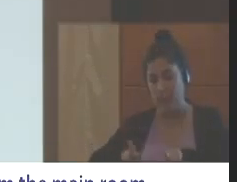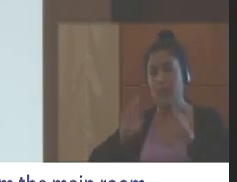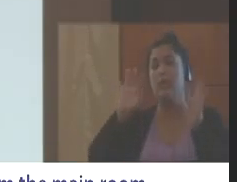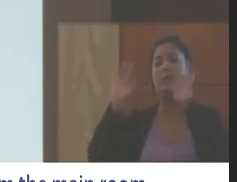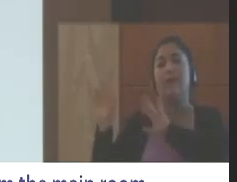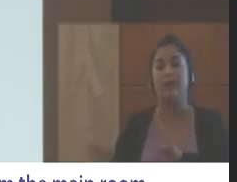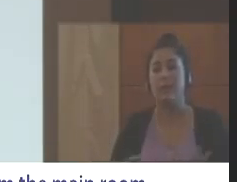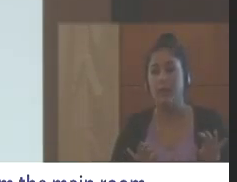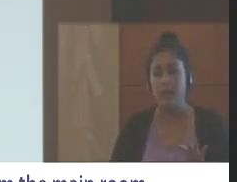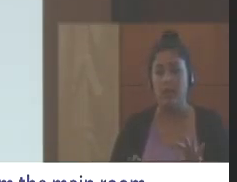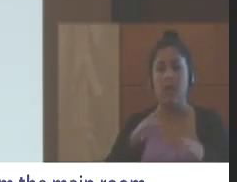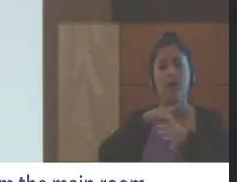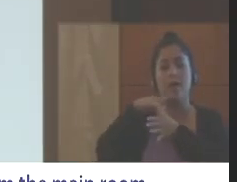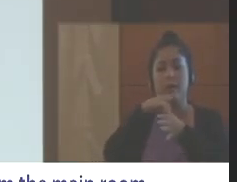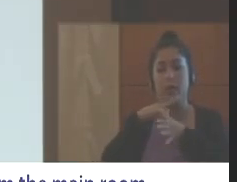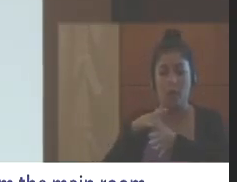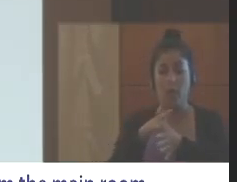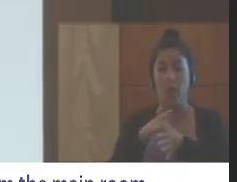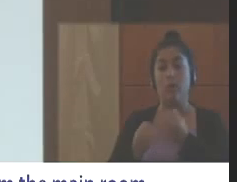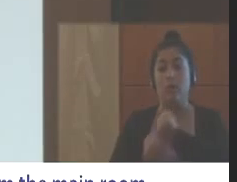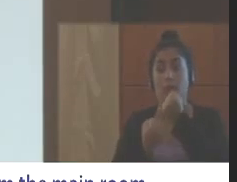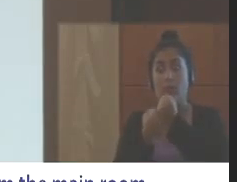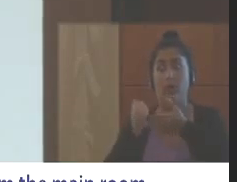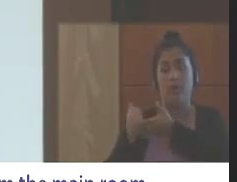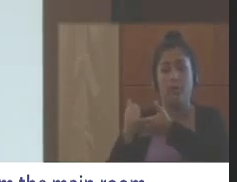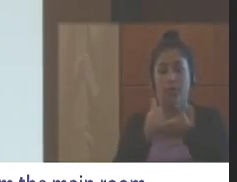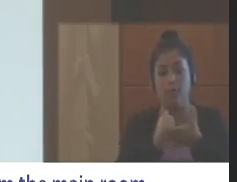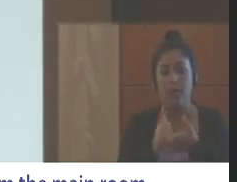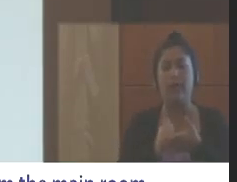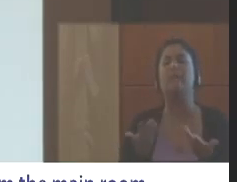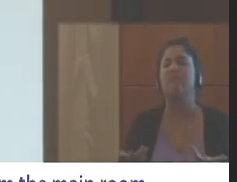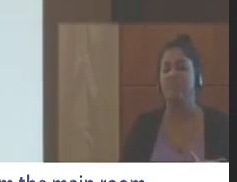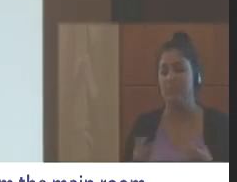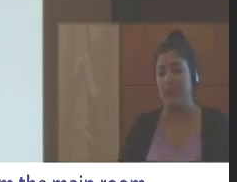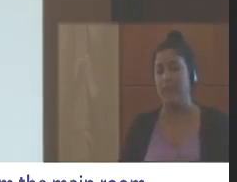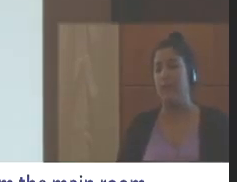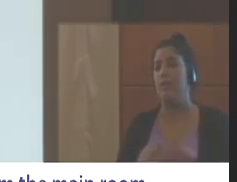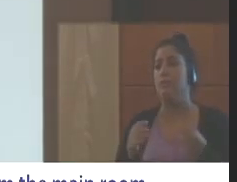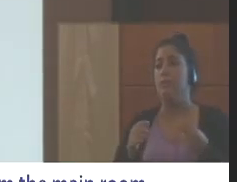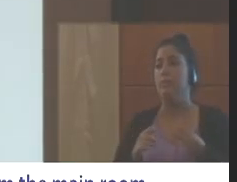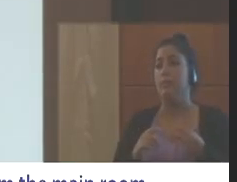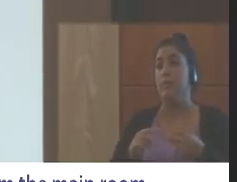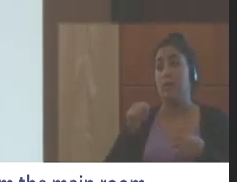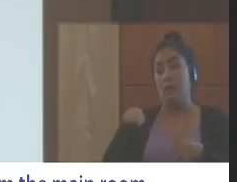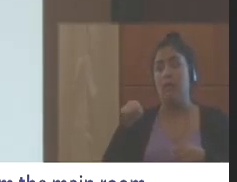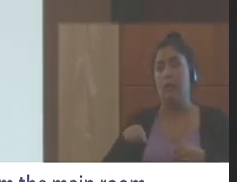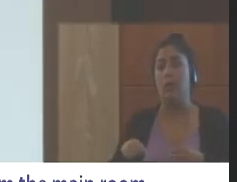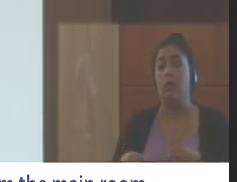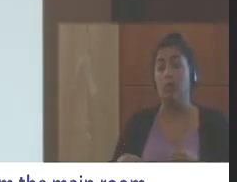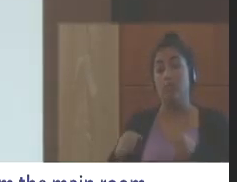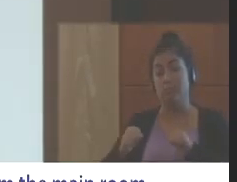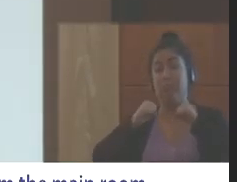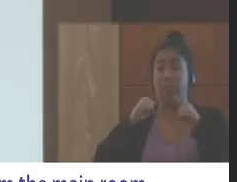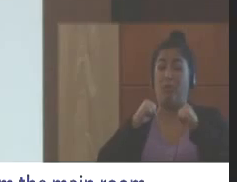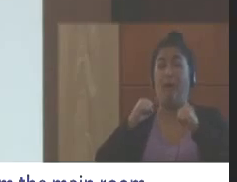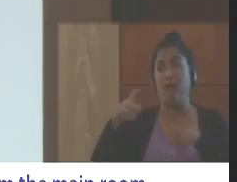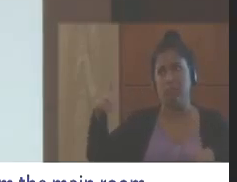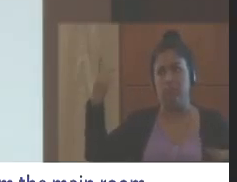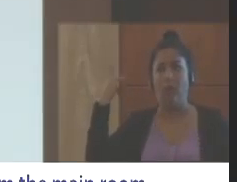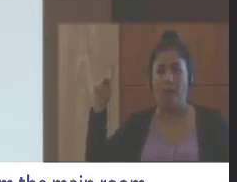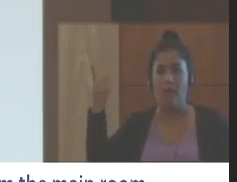of Disaster Risk Management in the Presidency of the Ministers' Council, which is an institution of great